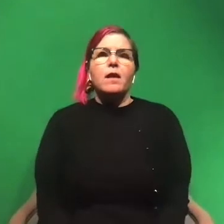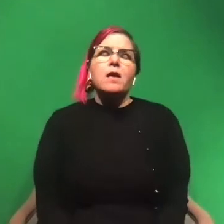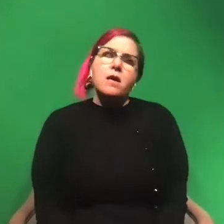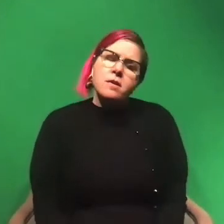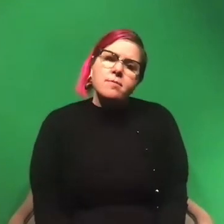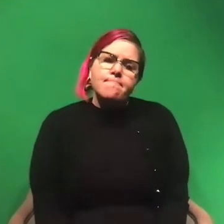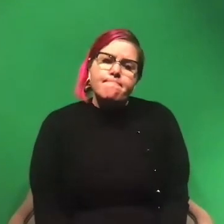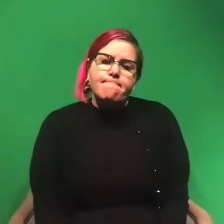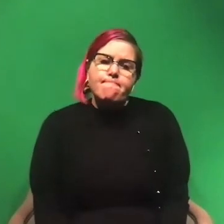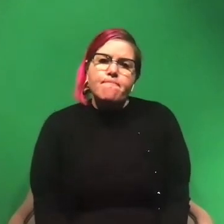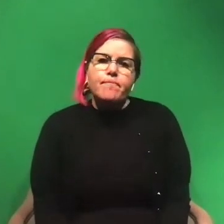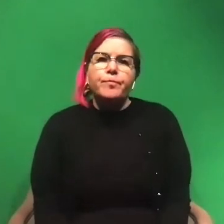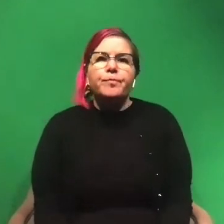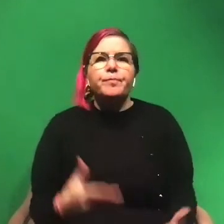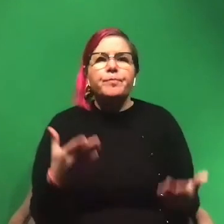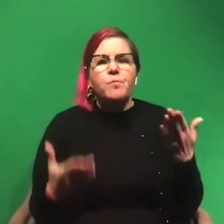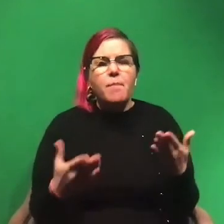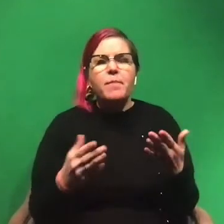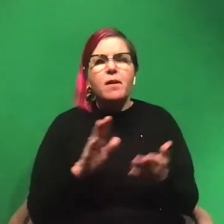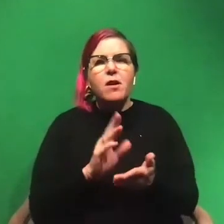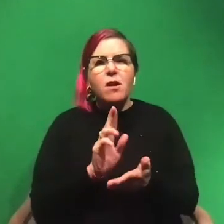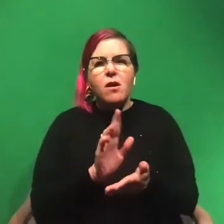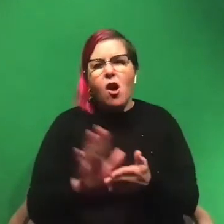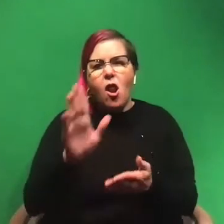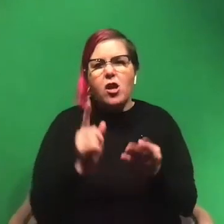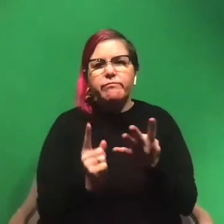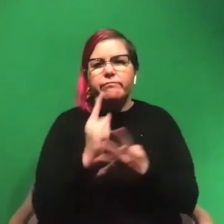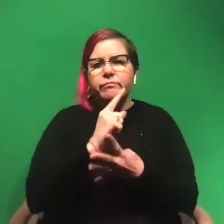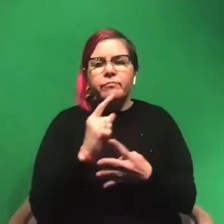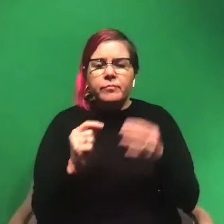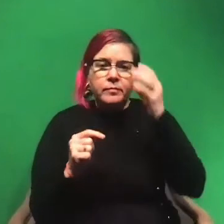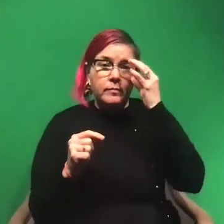So probably in undergrad. So